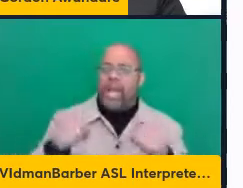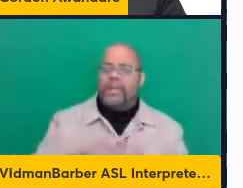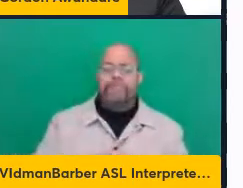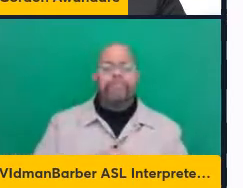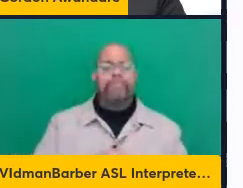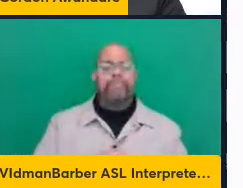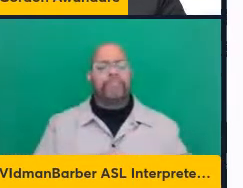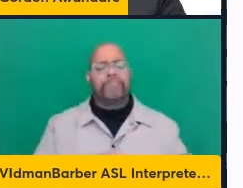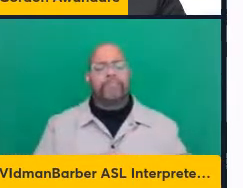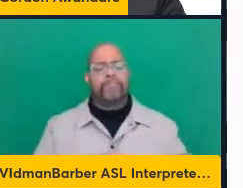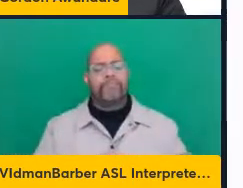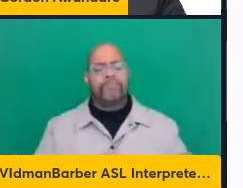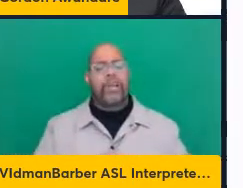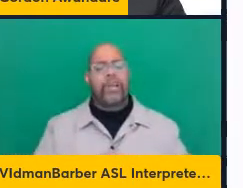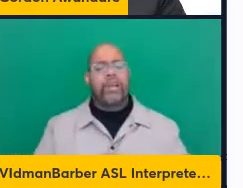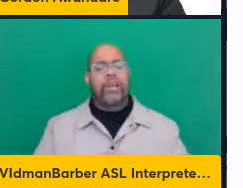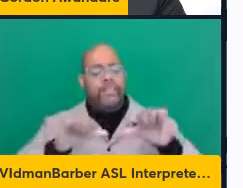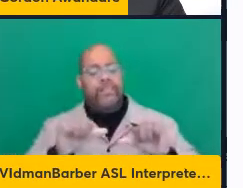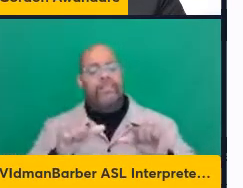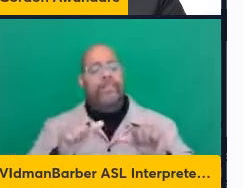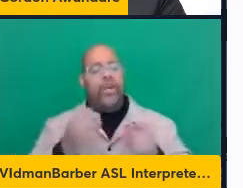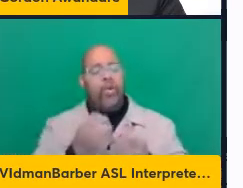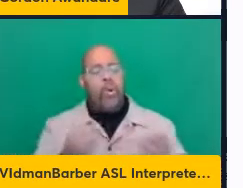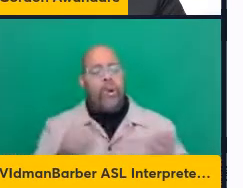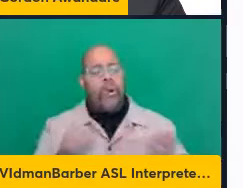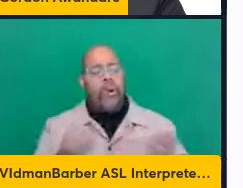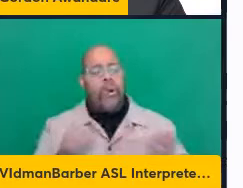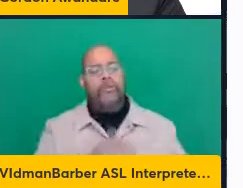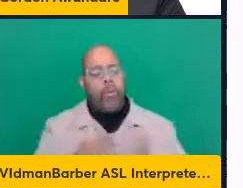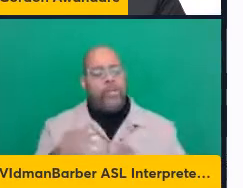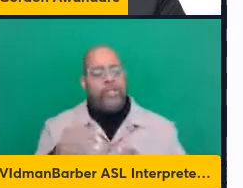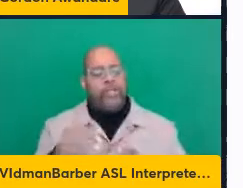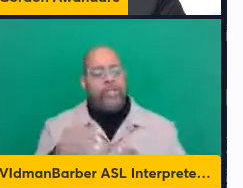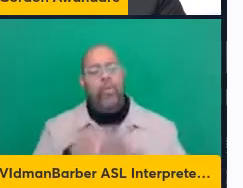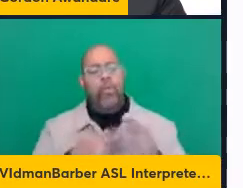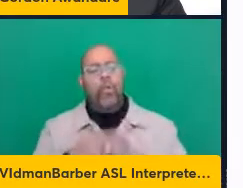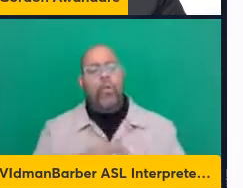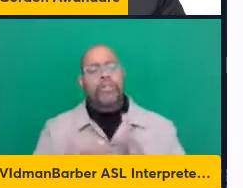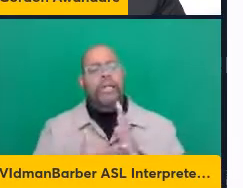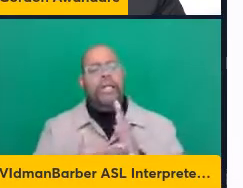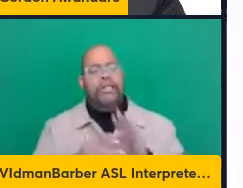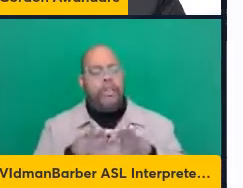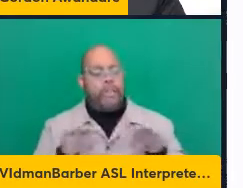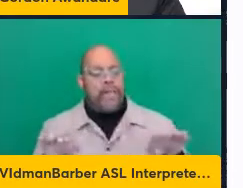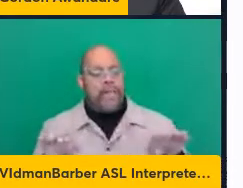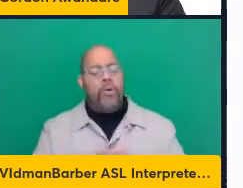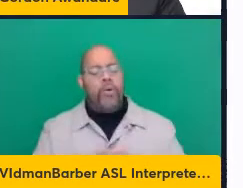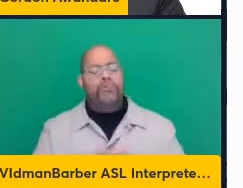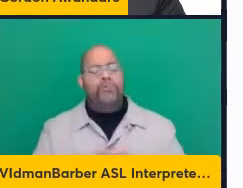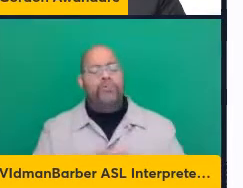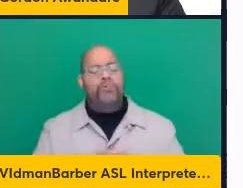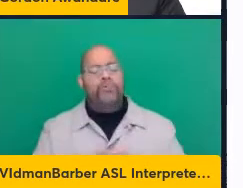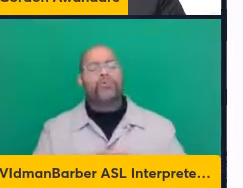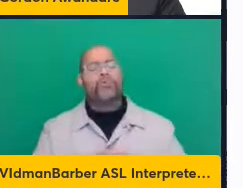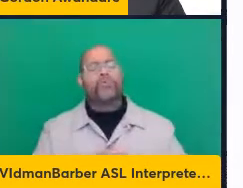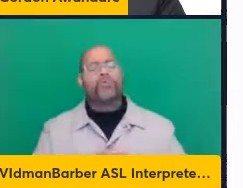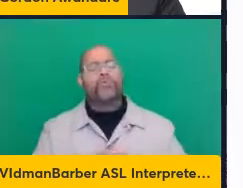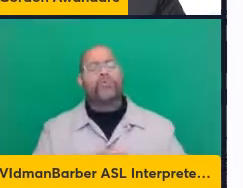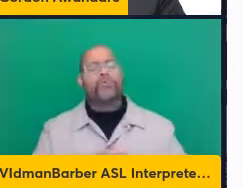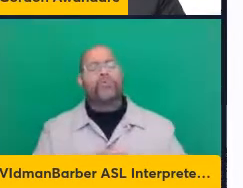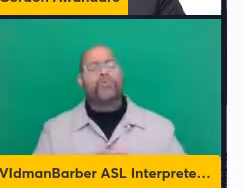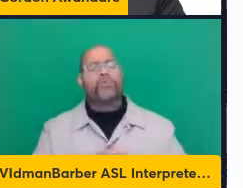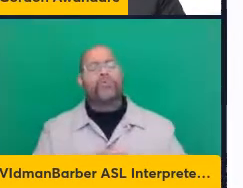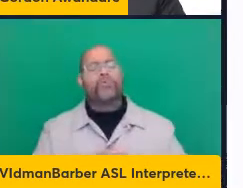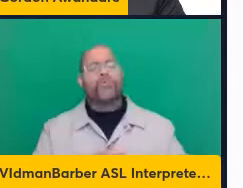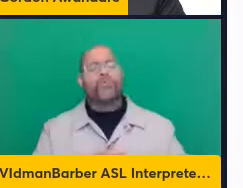Our scientific equipment, we've organized them into what we call technology platforms. So we have flow cytometry, we have